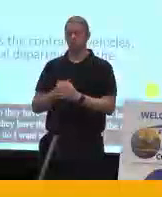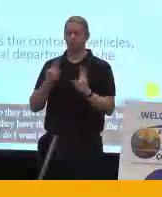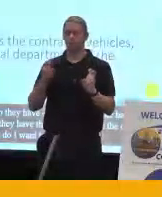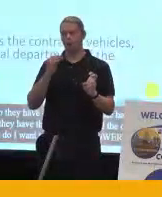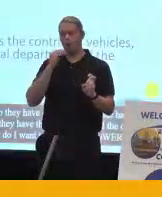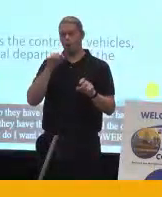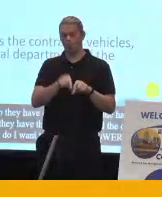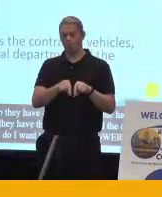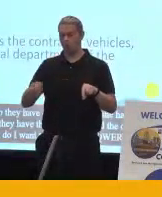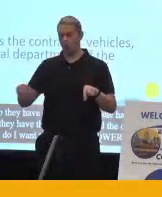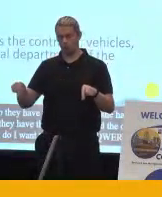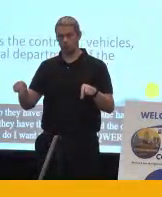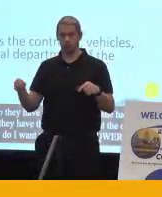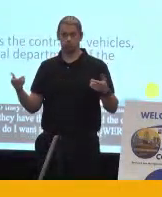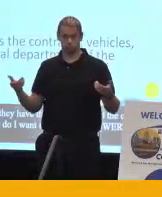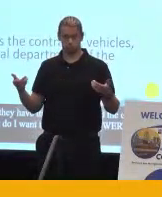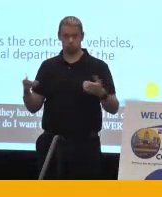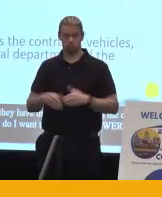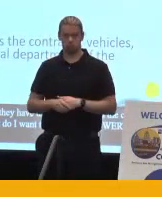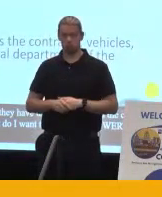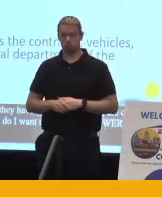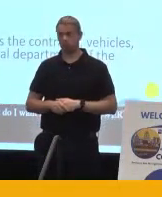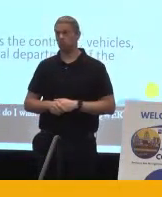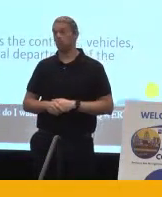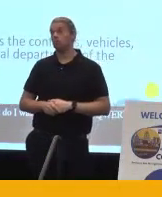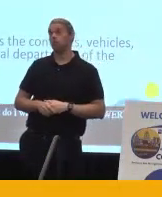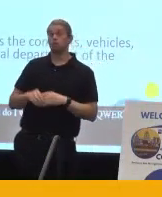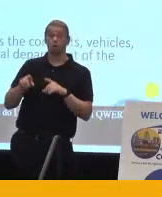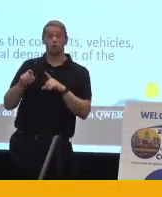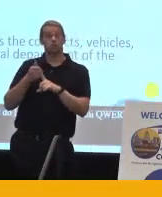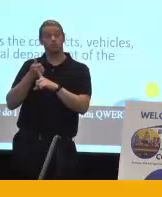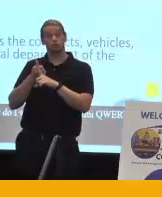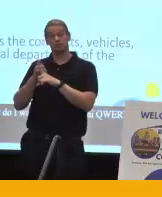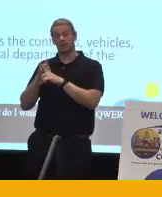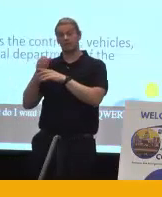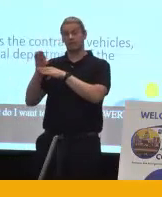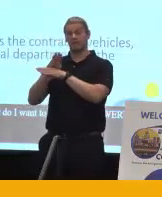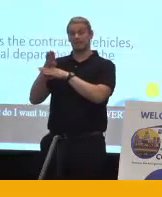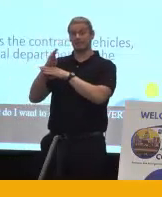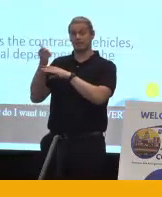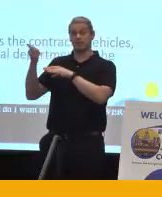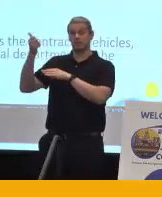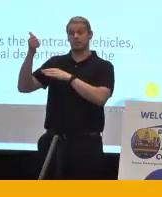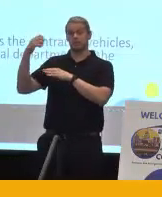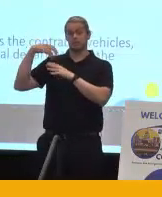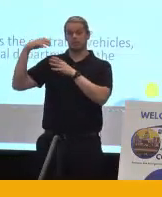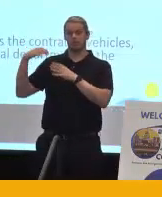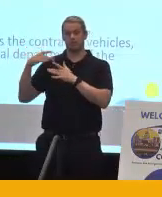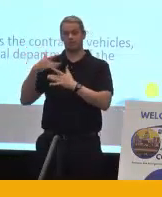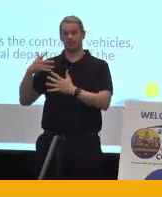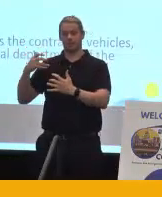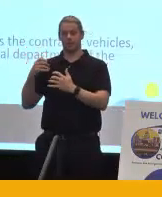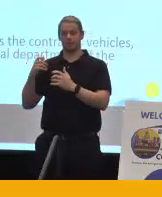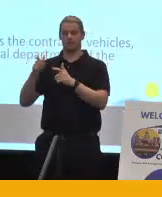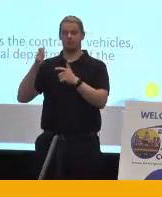that employers need to think about, that sometimes as employers or as professionals, we go right to the big fancy thing. And